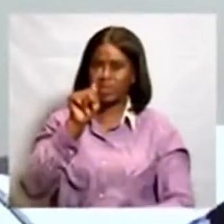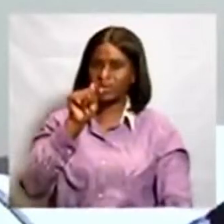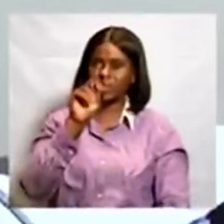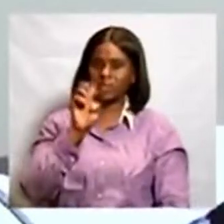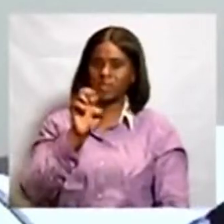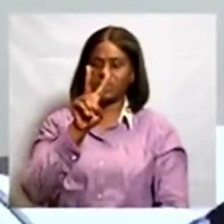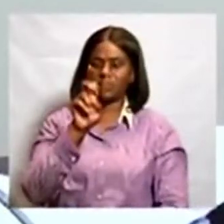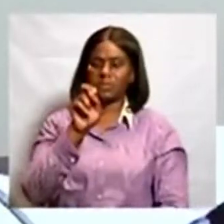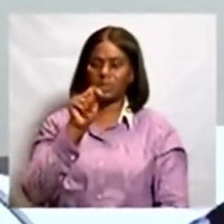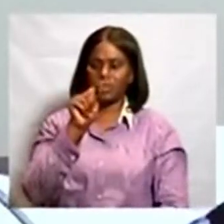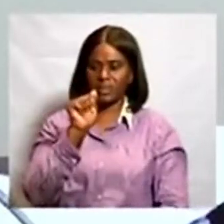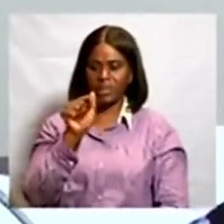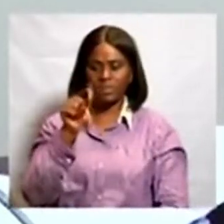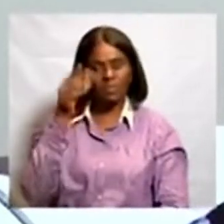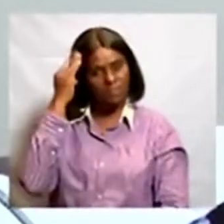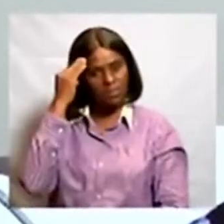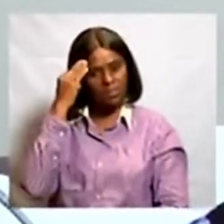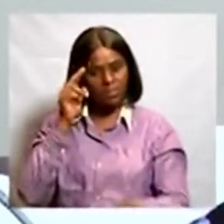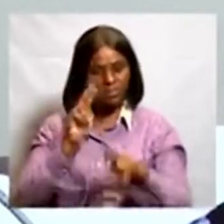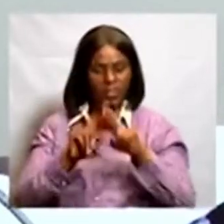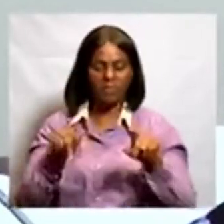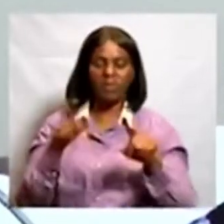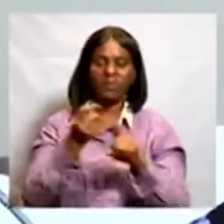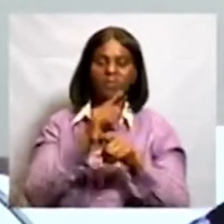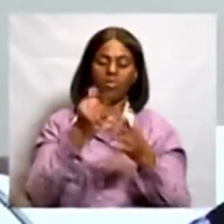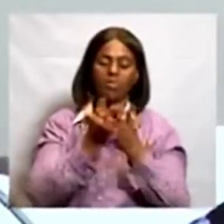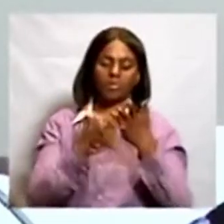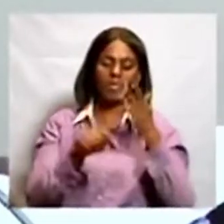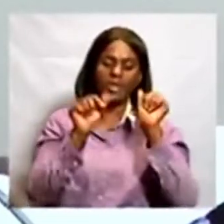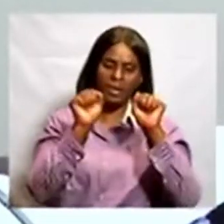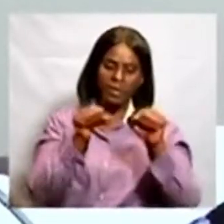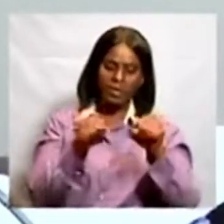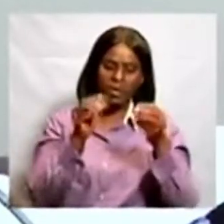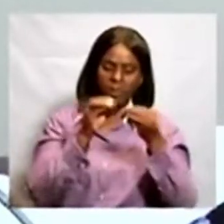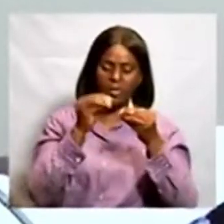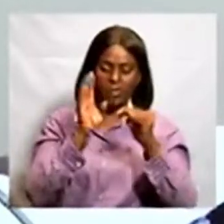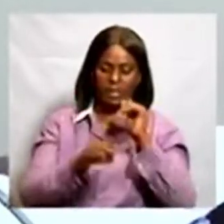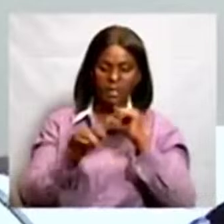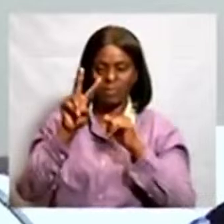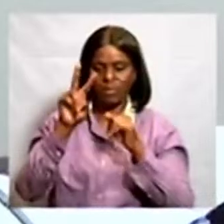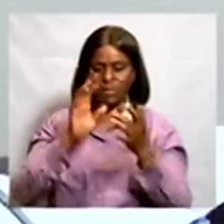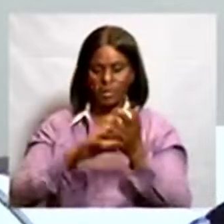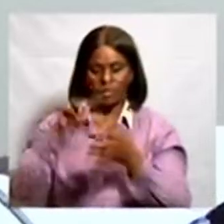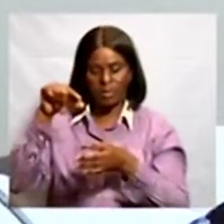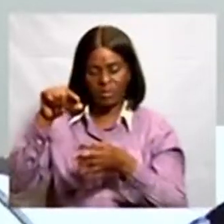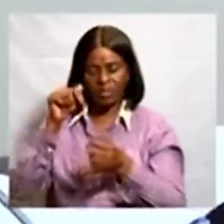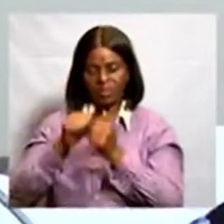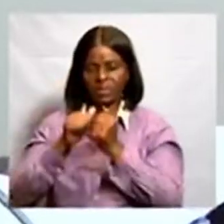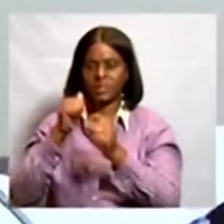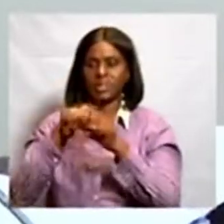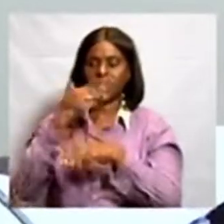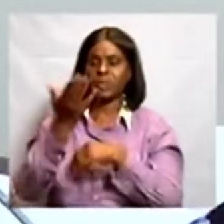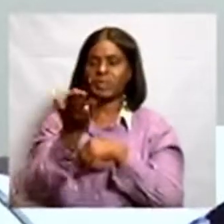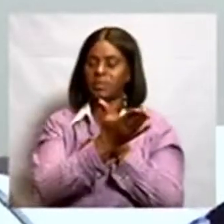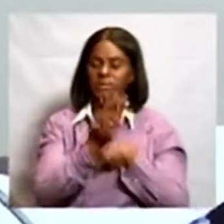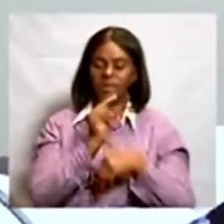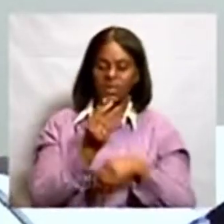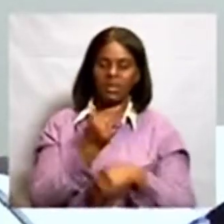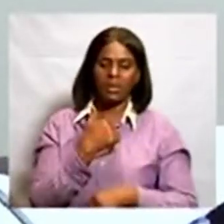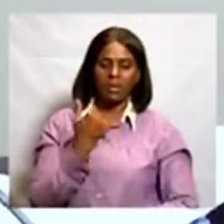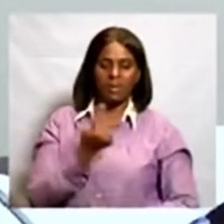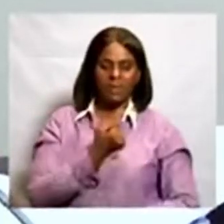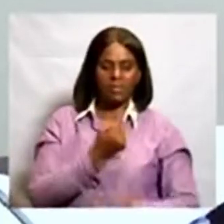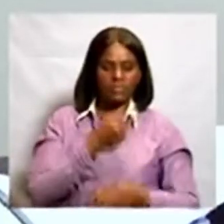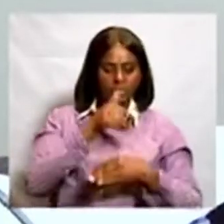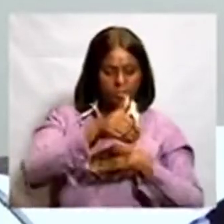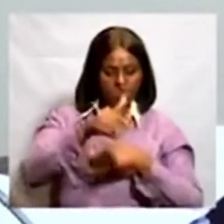TVETA. You will note, Chair, that out of a possible more than 2,000 qualifications that are out there, we've only